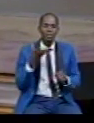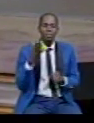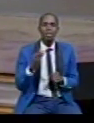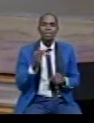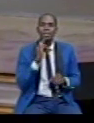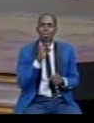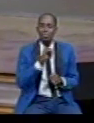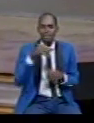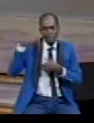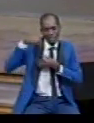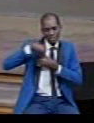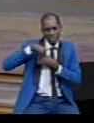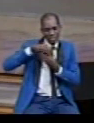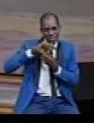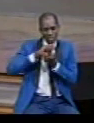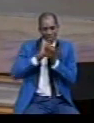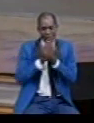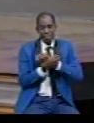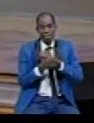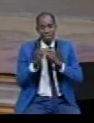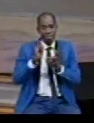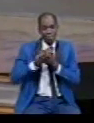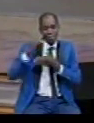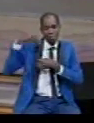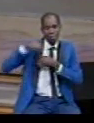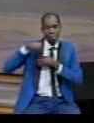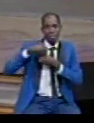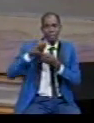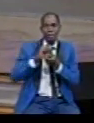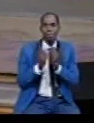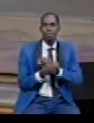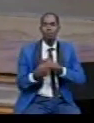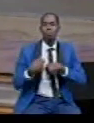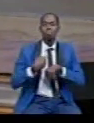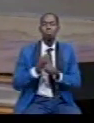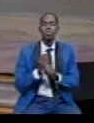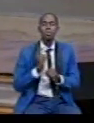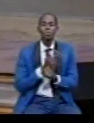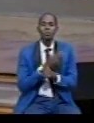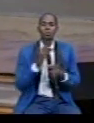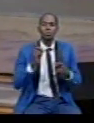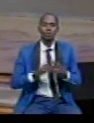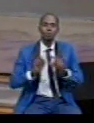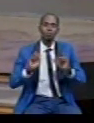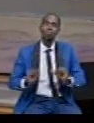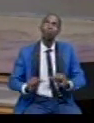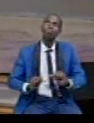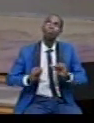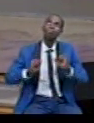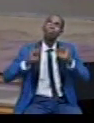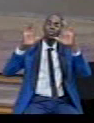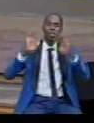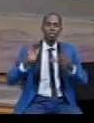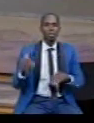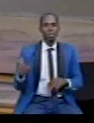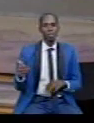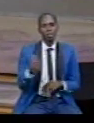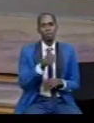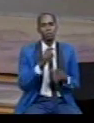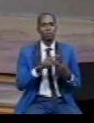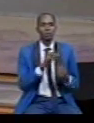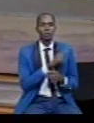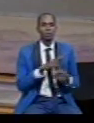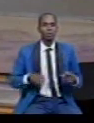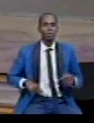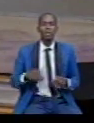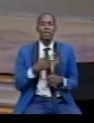And that transformation of heart makes us to devote ourselves unto the Lord. And the fears